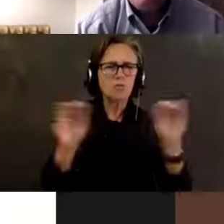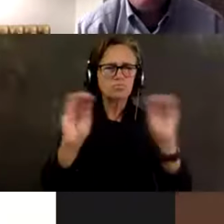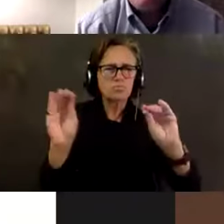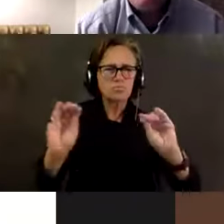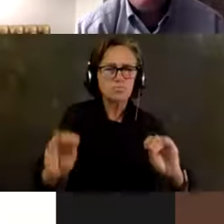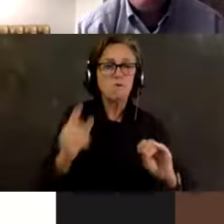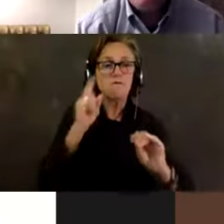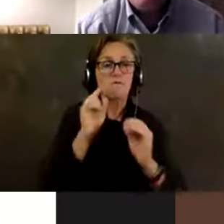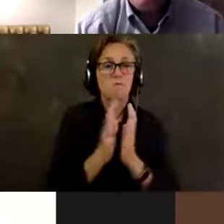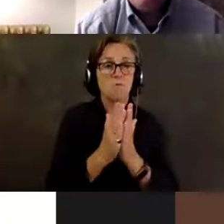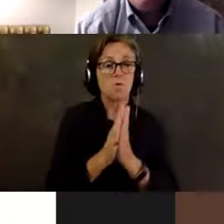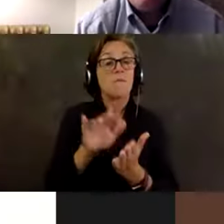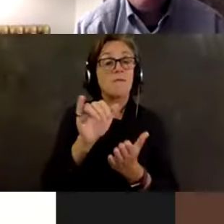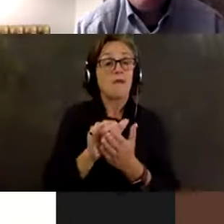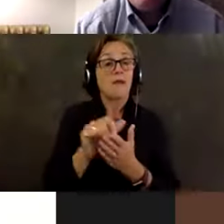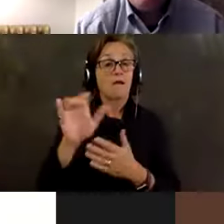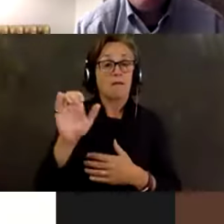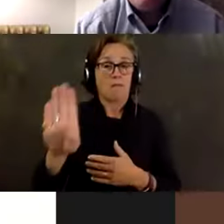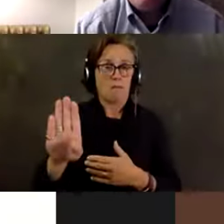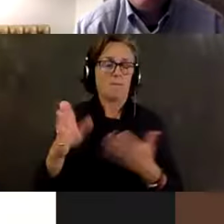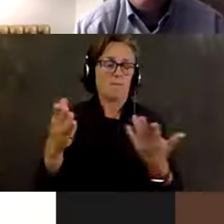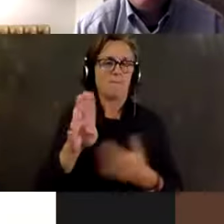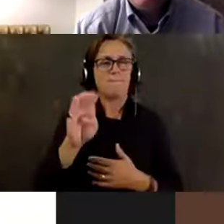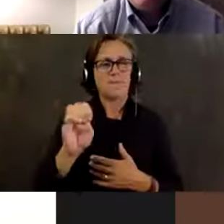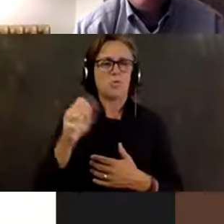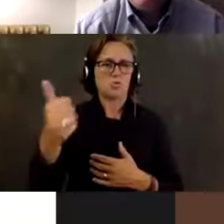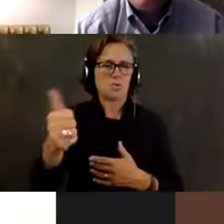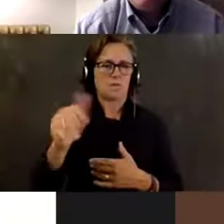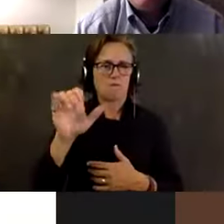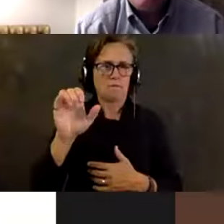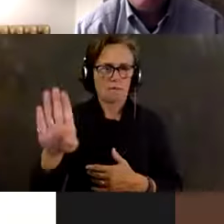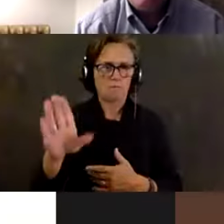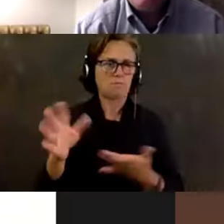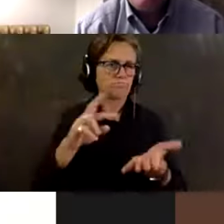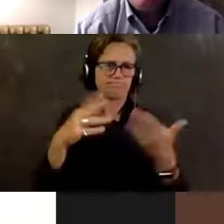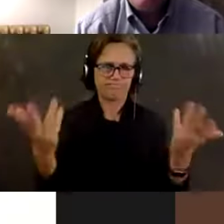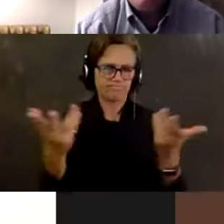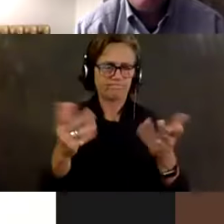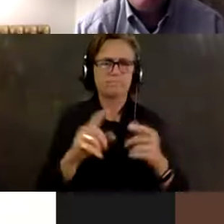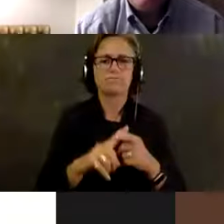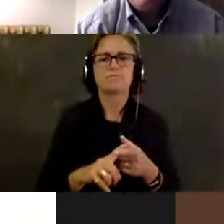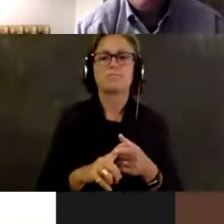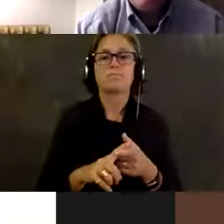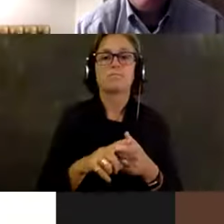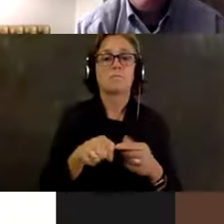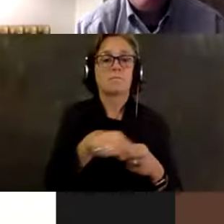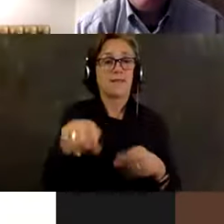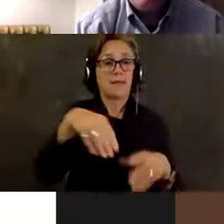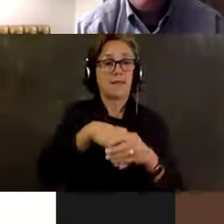is a book where the characters in the book